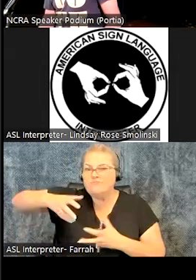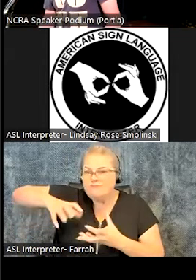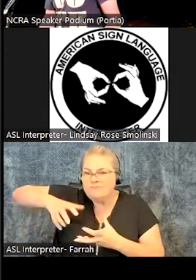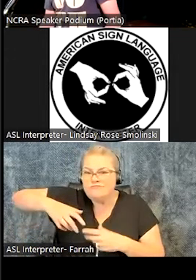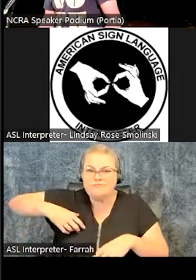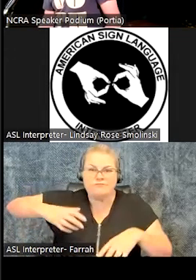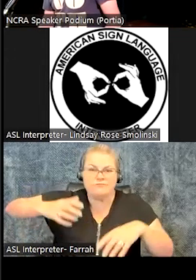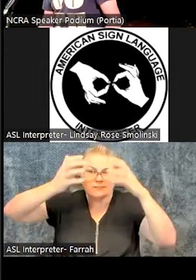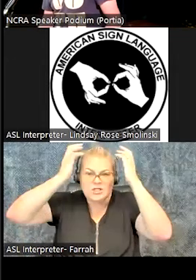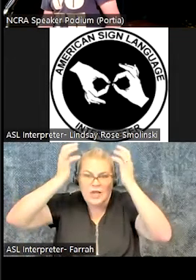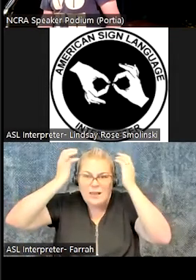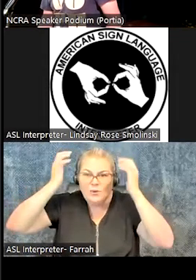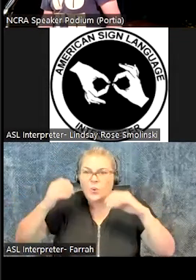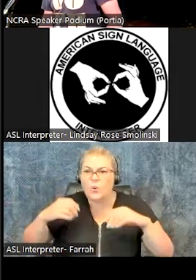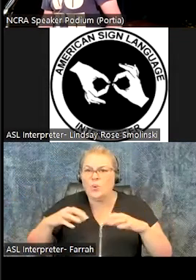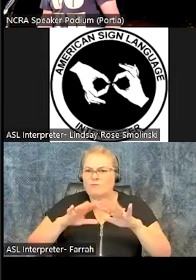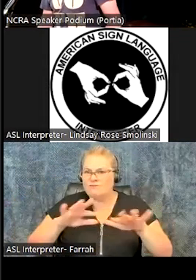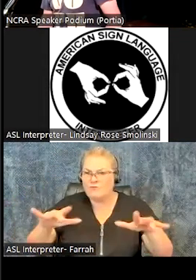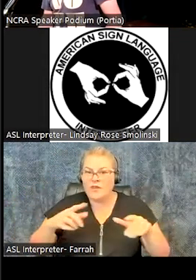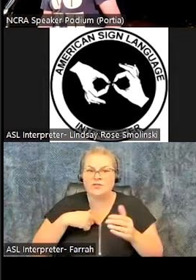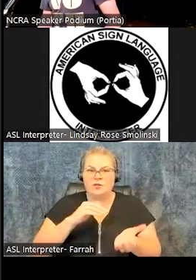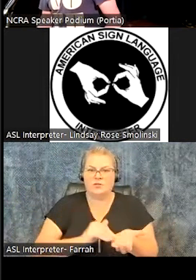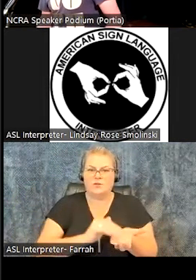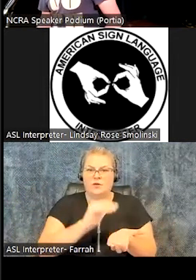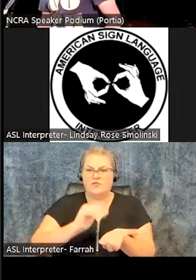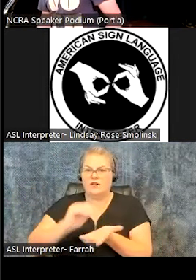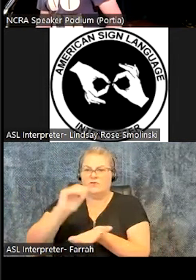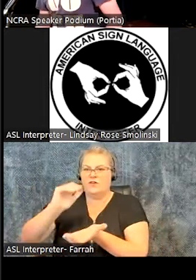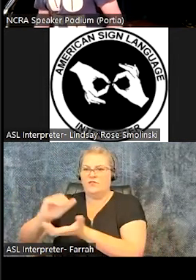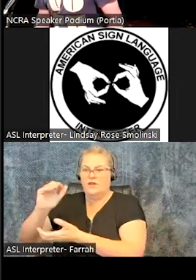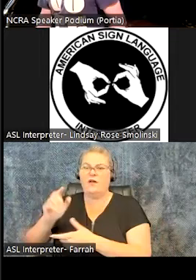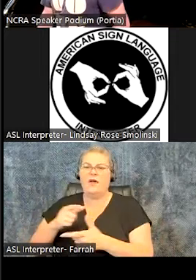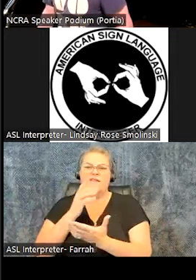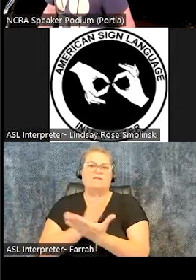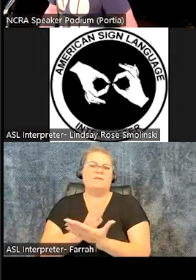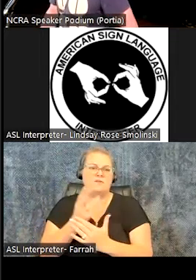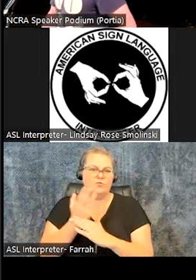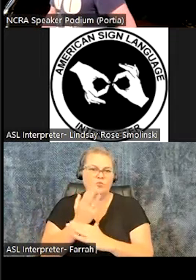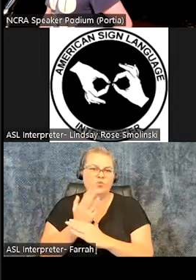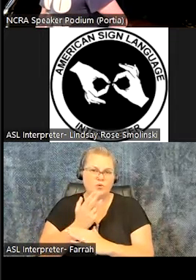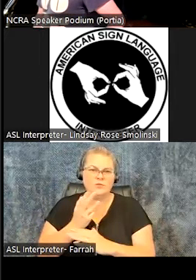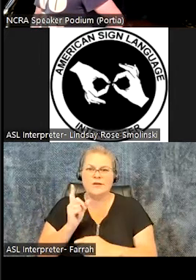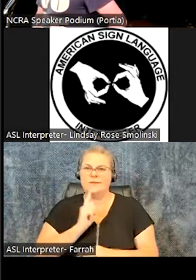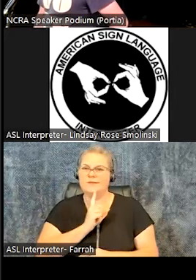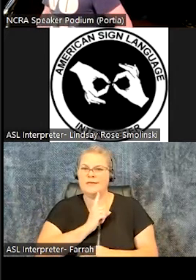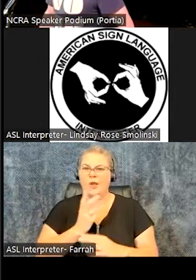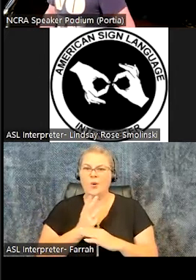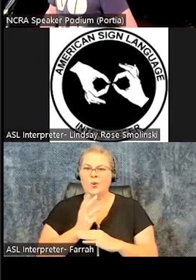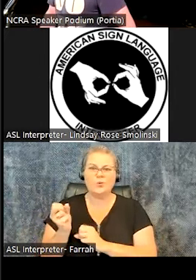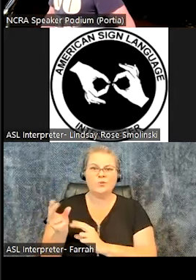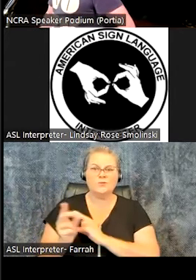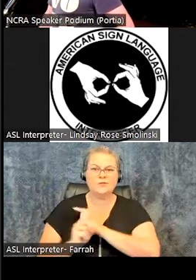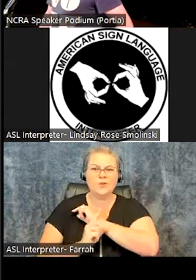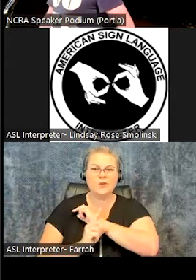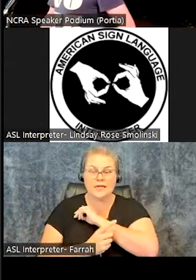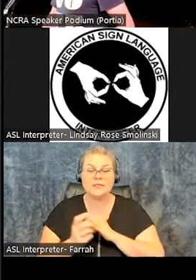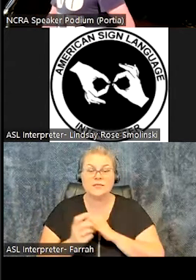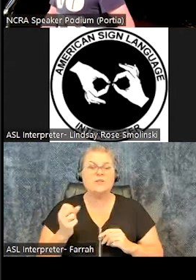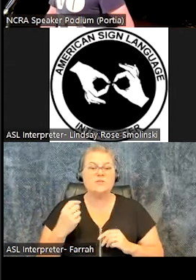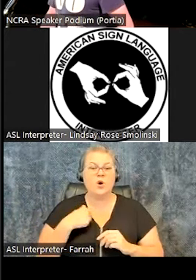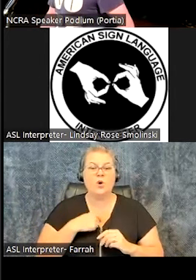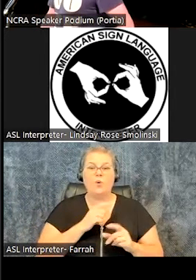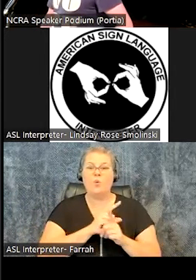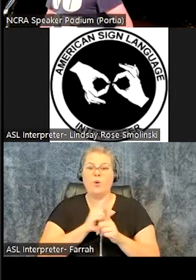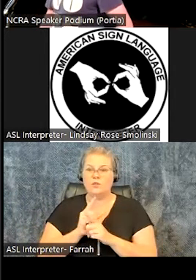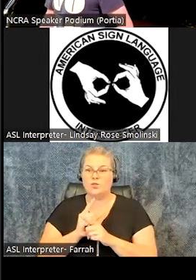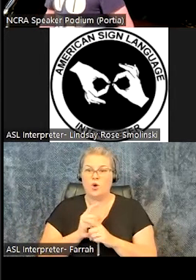kind of an opportunity to just go refillable and ditch the single-use waste. Also currently a regional economic competitiveness officer